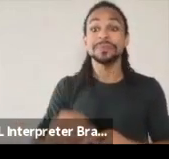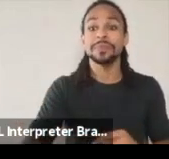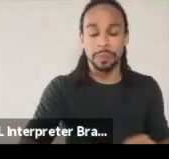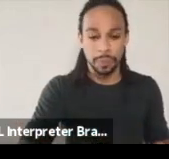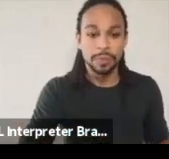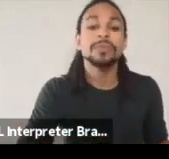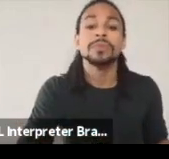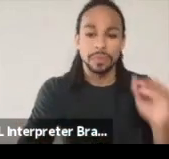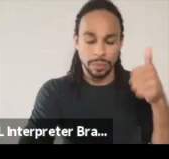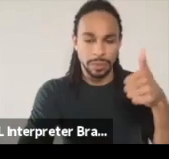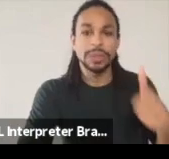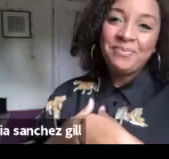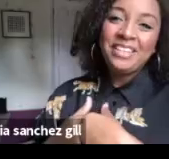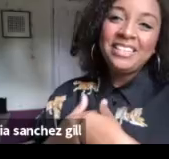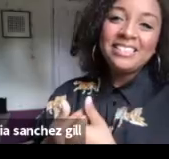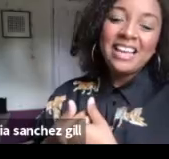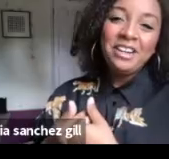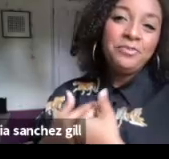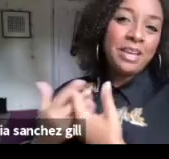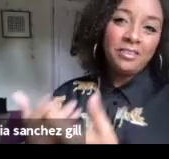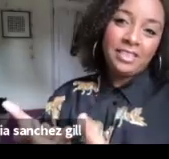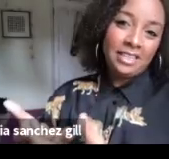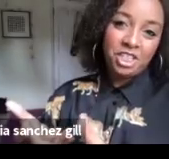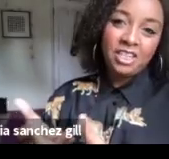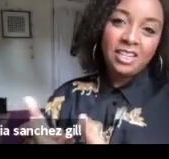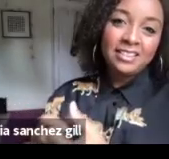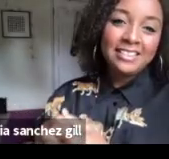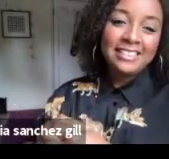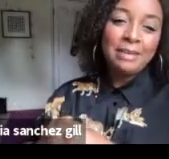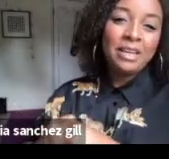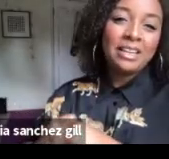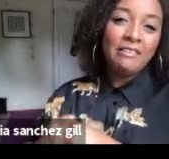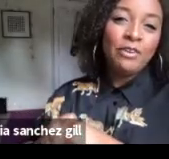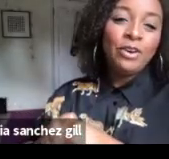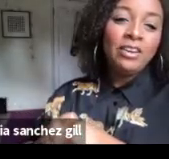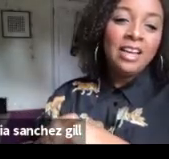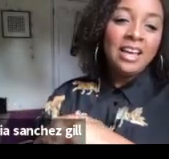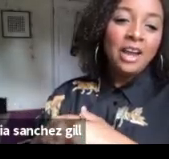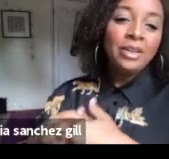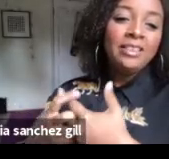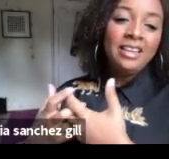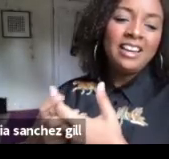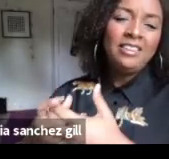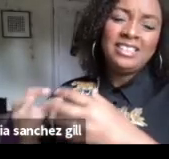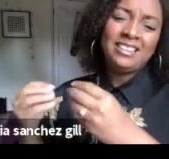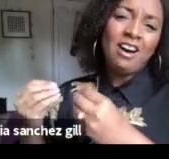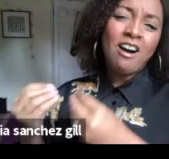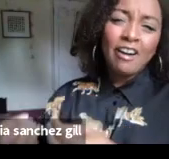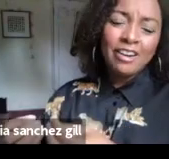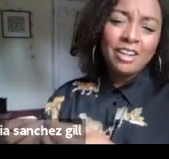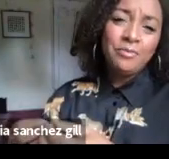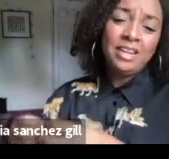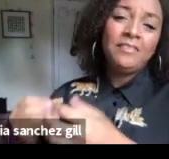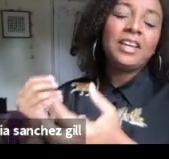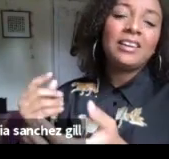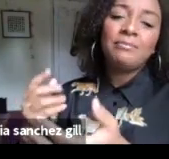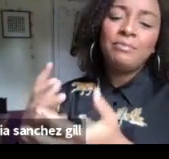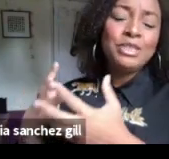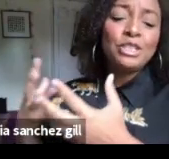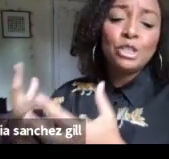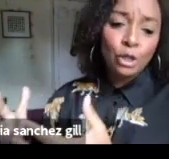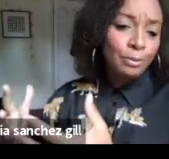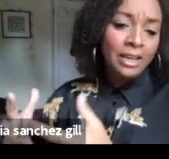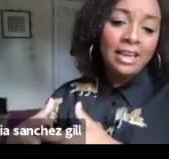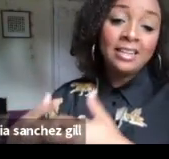experience the targeting. This kind of manifestation at the systemic level, I really think of is at the heart of many of the